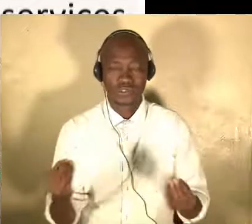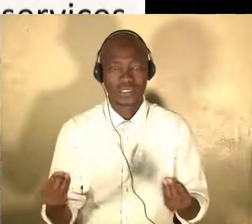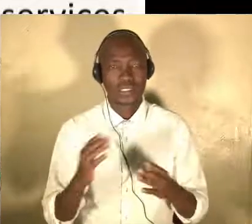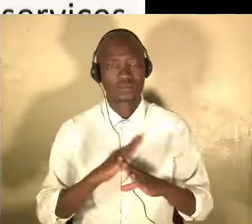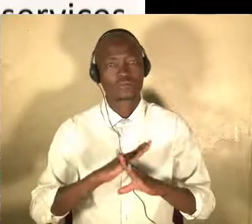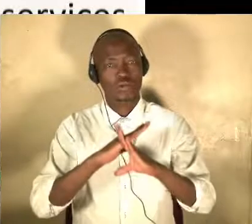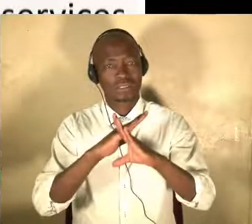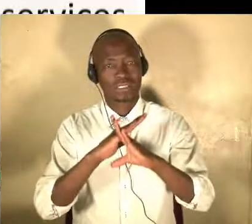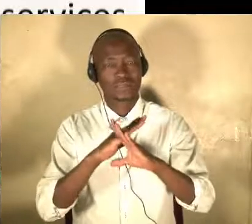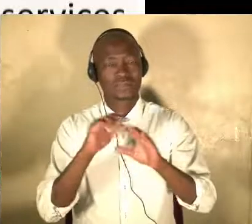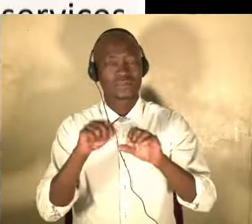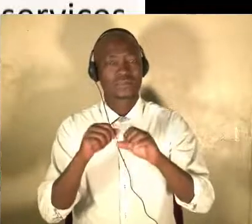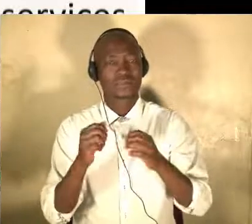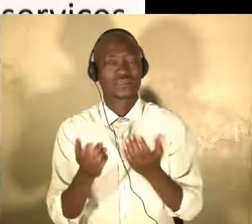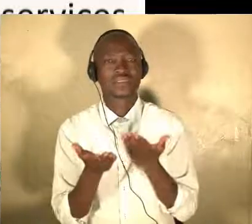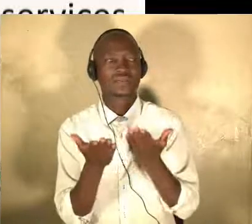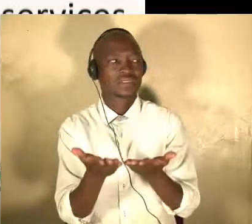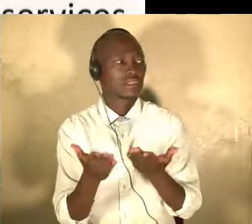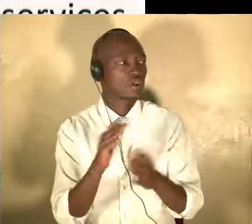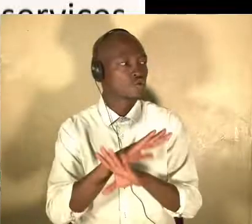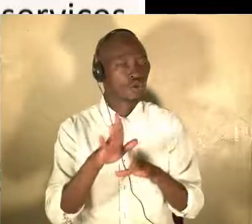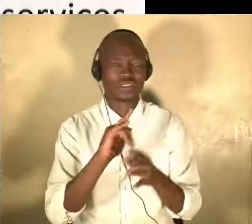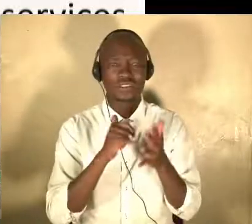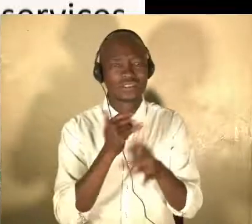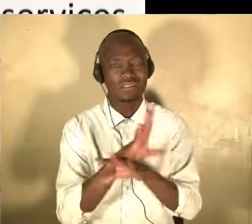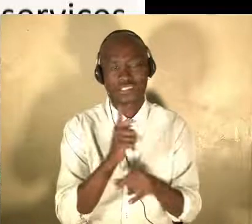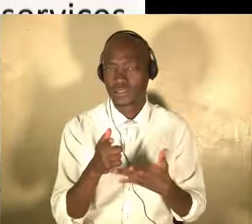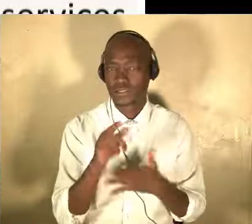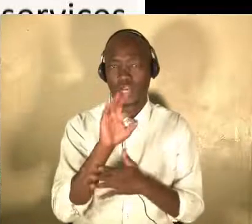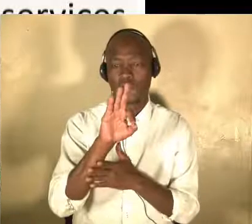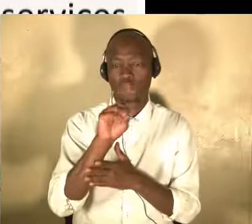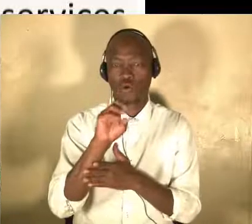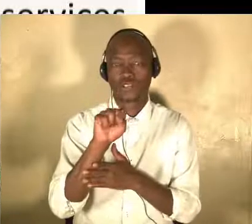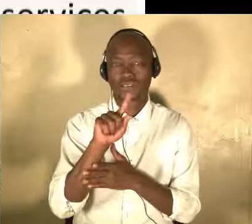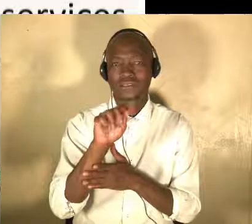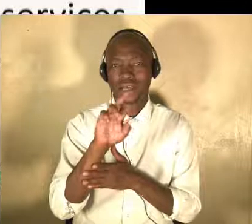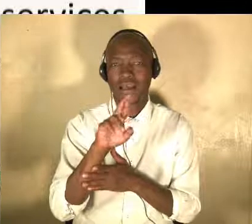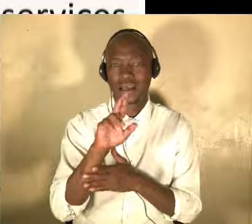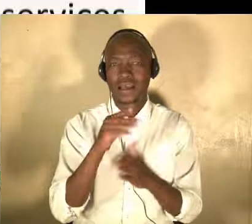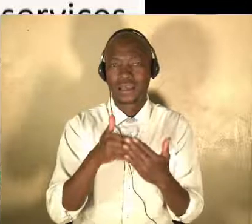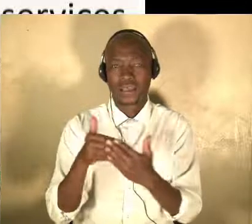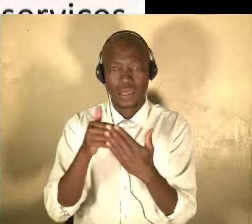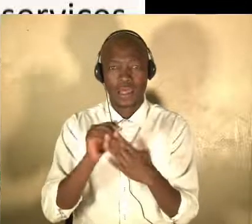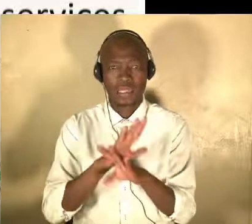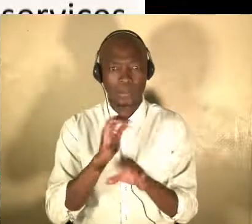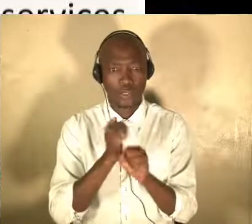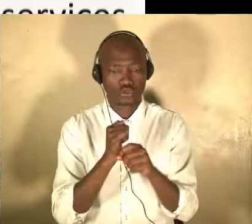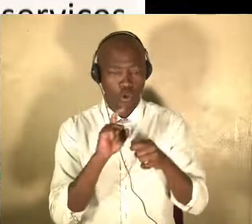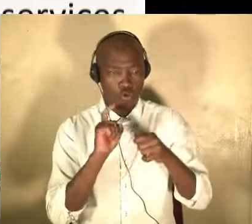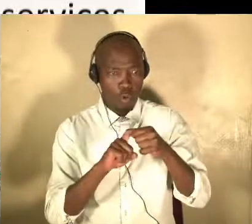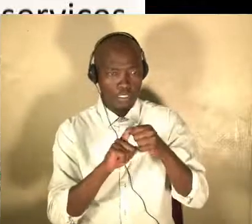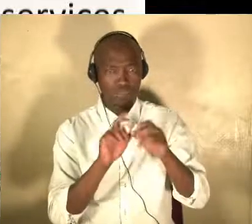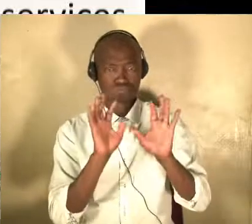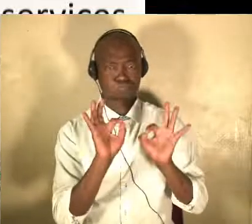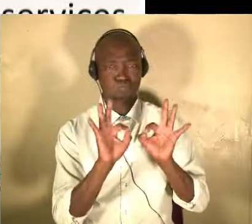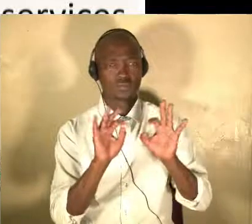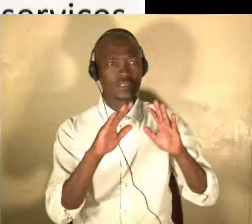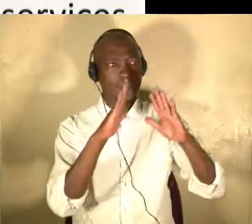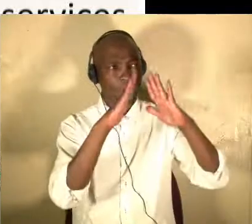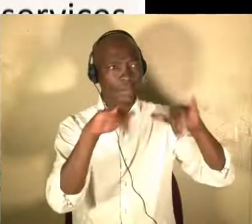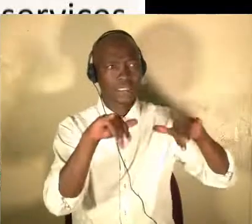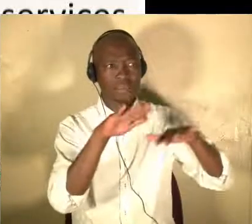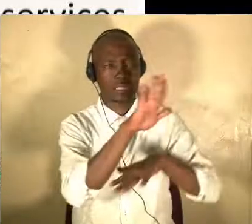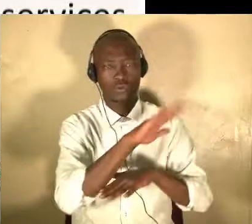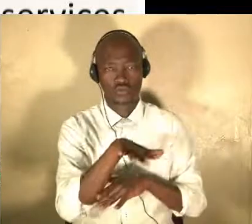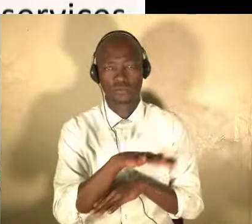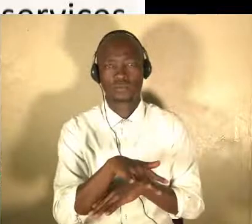services, not just foster care, they are quality assured. The reason for